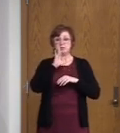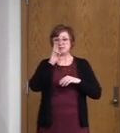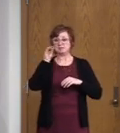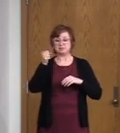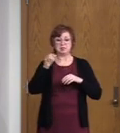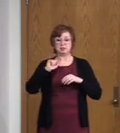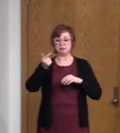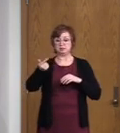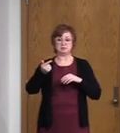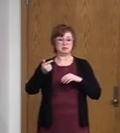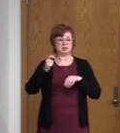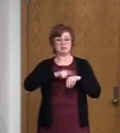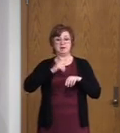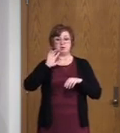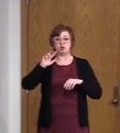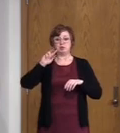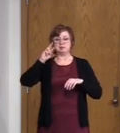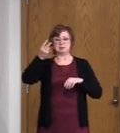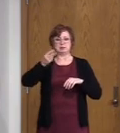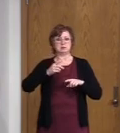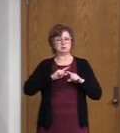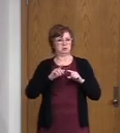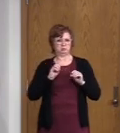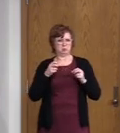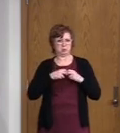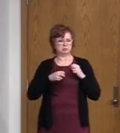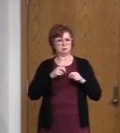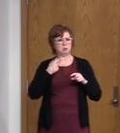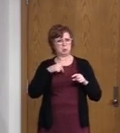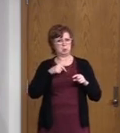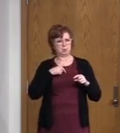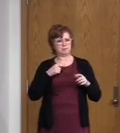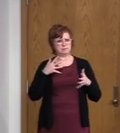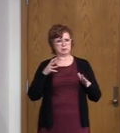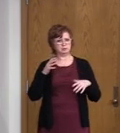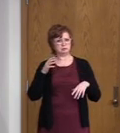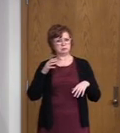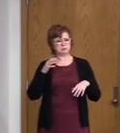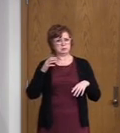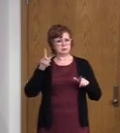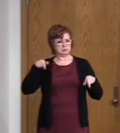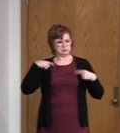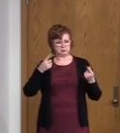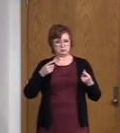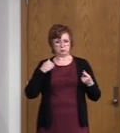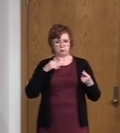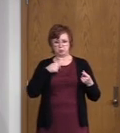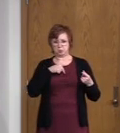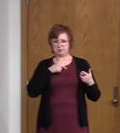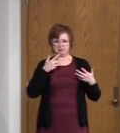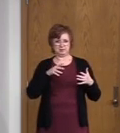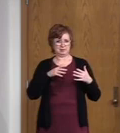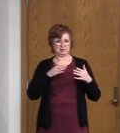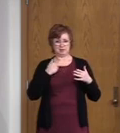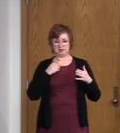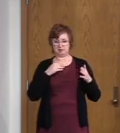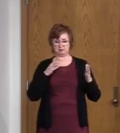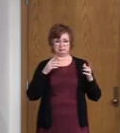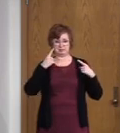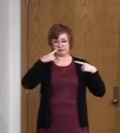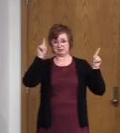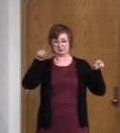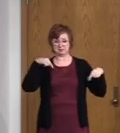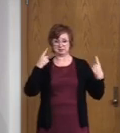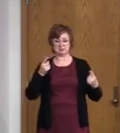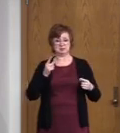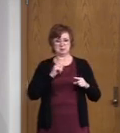in phase 1 where we had vaccine available. We didn't have a problem with people knowing that they were eligible for the vaccine. But we will continue